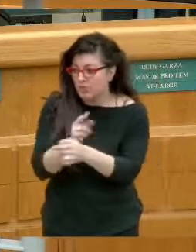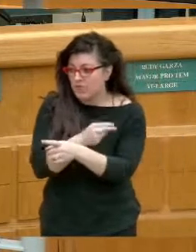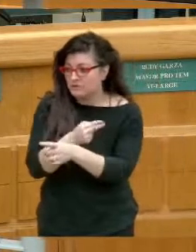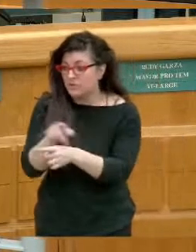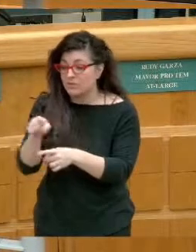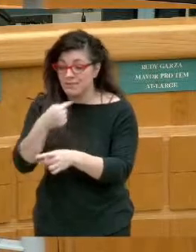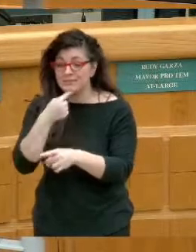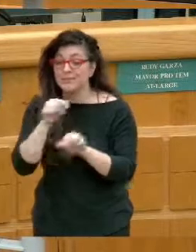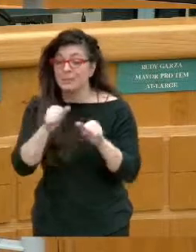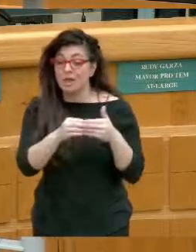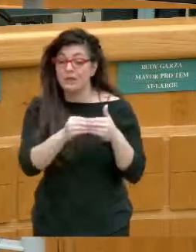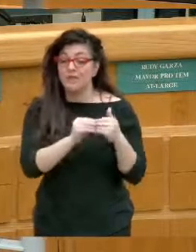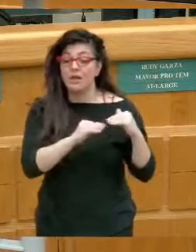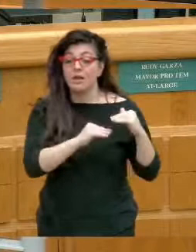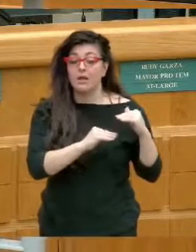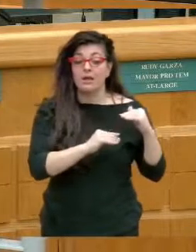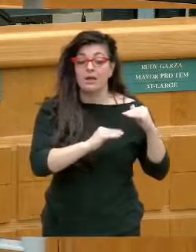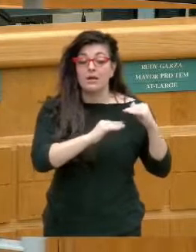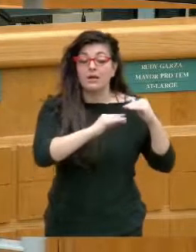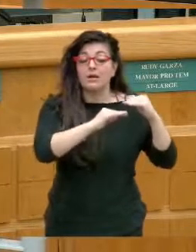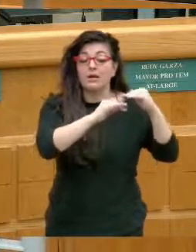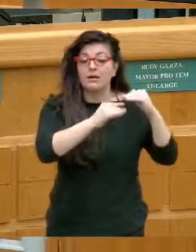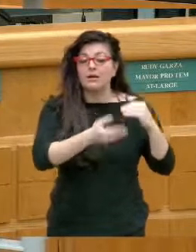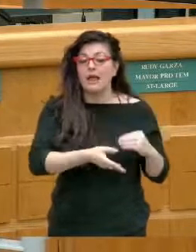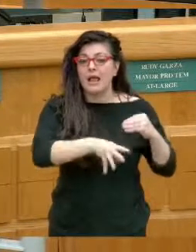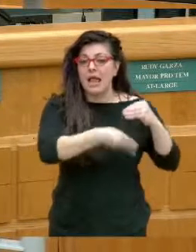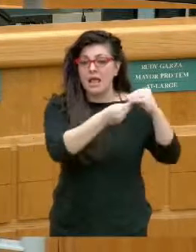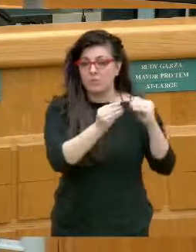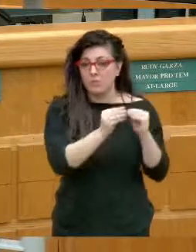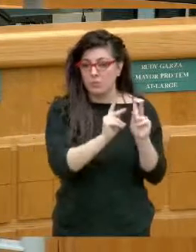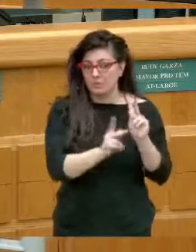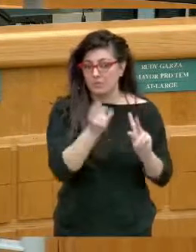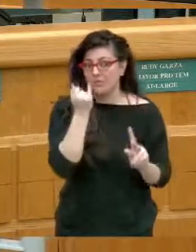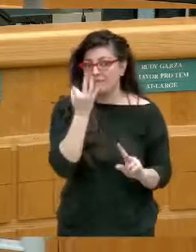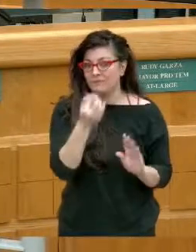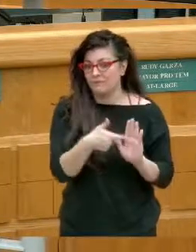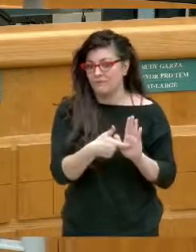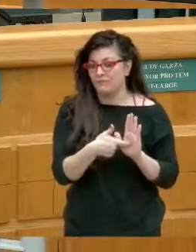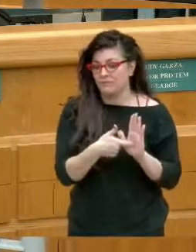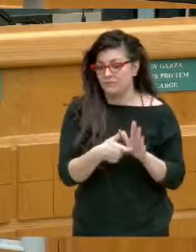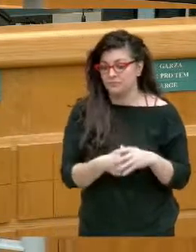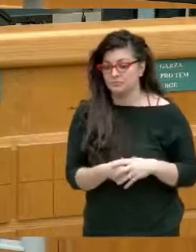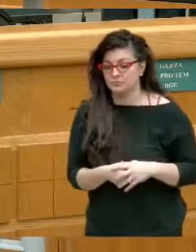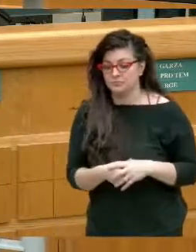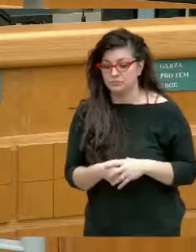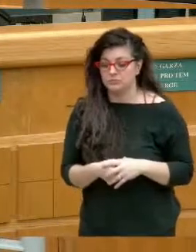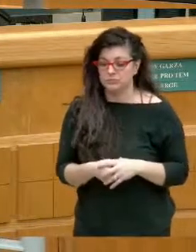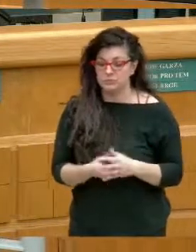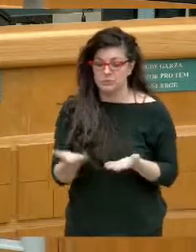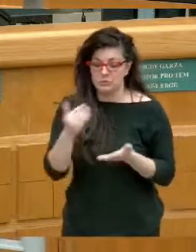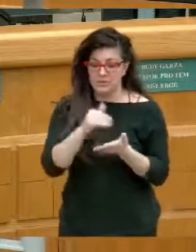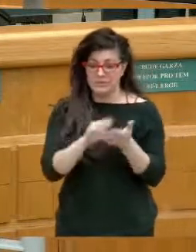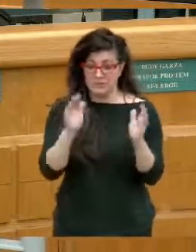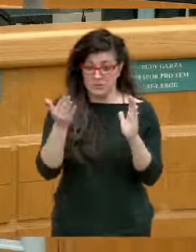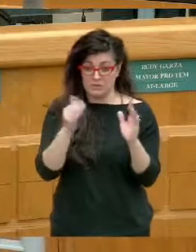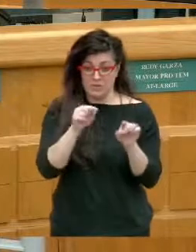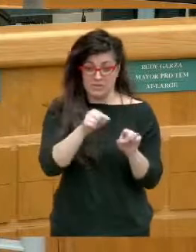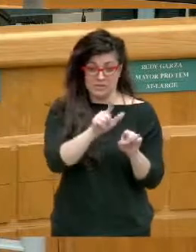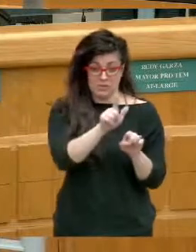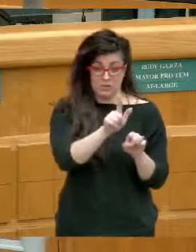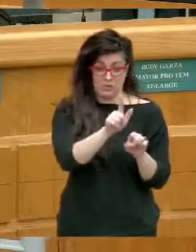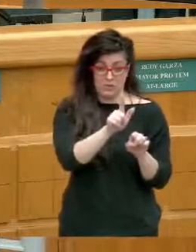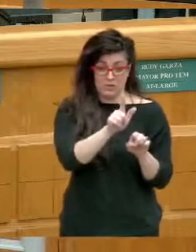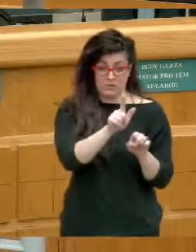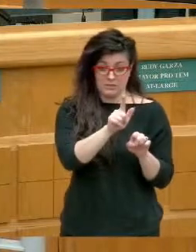can flex upwards to accommodate more, and it's built into the system. So again, if you compare this 21, it would be at